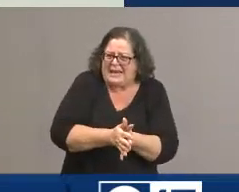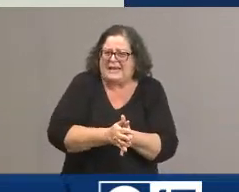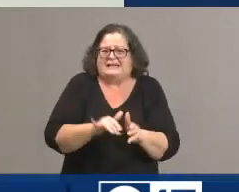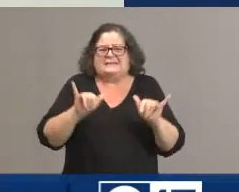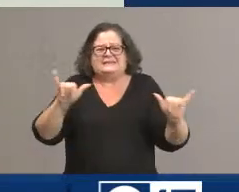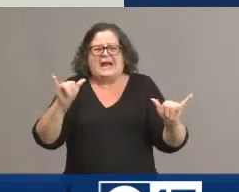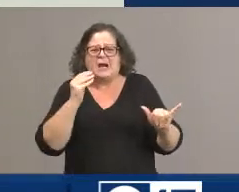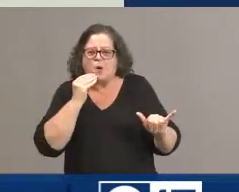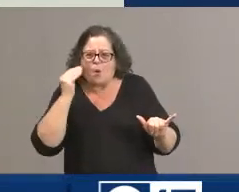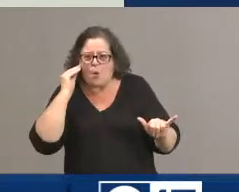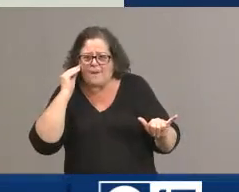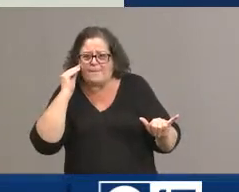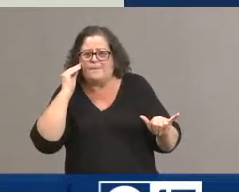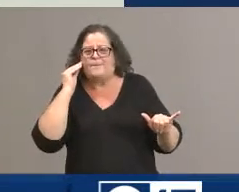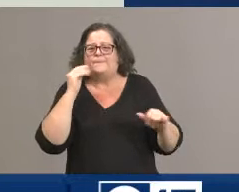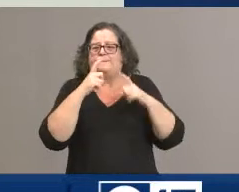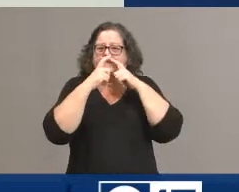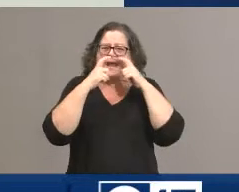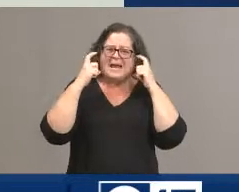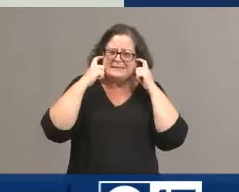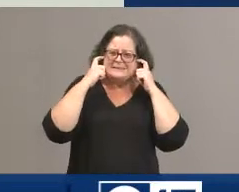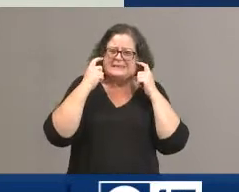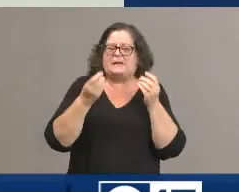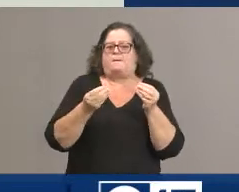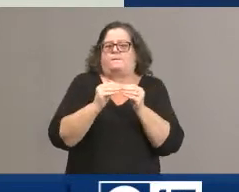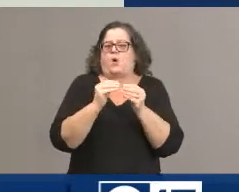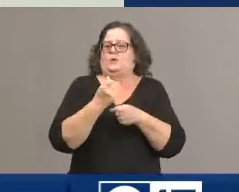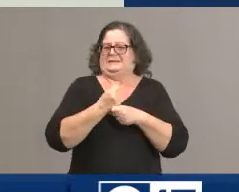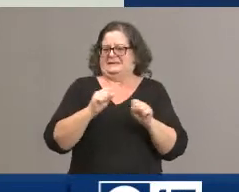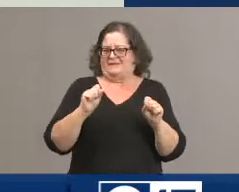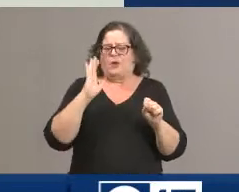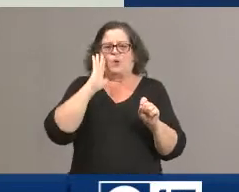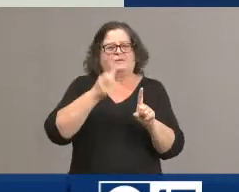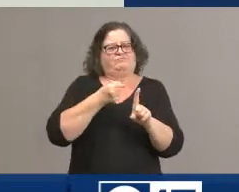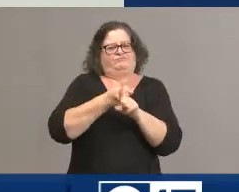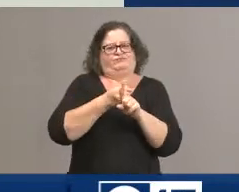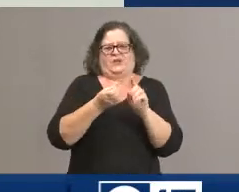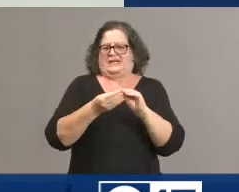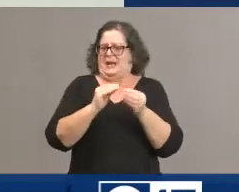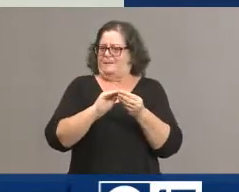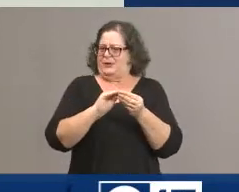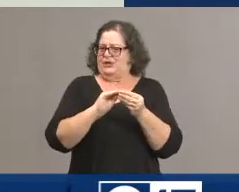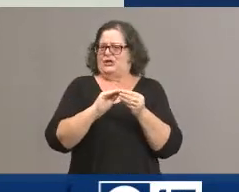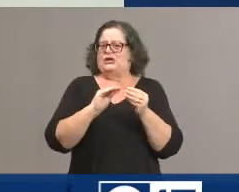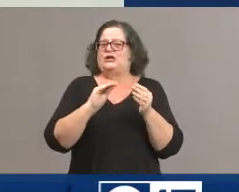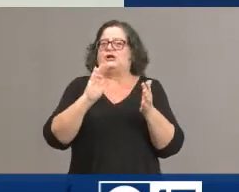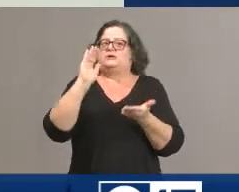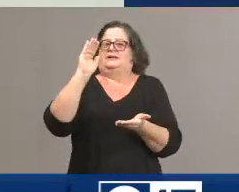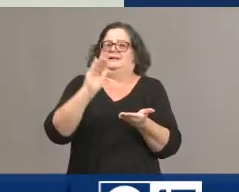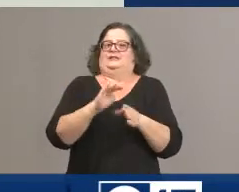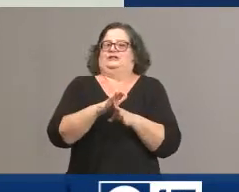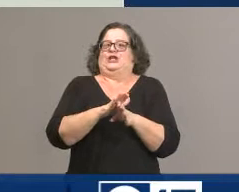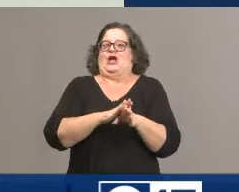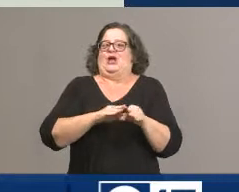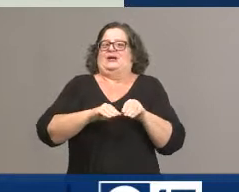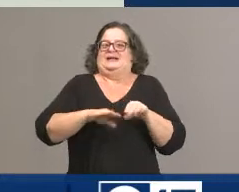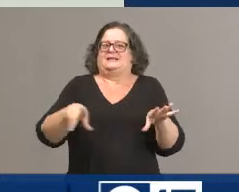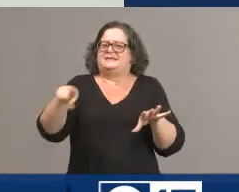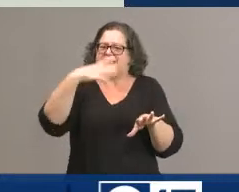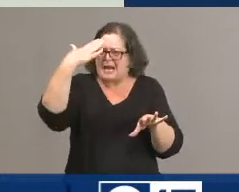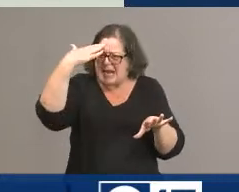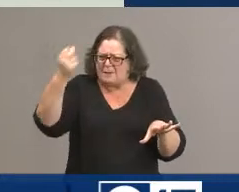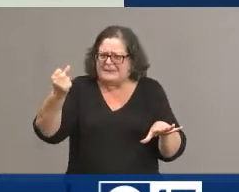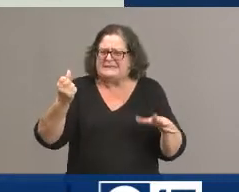difference in terms of slowing this spread. It's common sense, it's personal responsibility, it's good